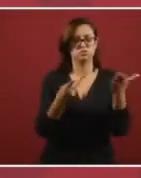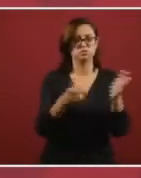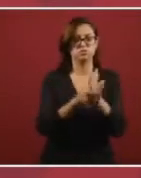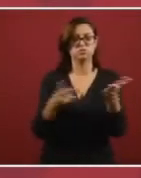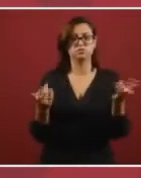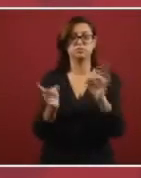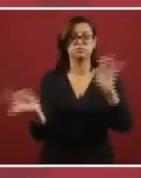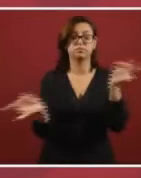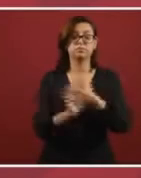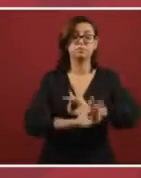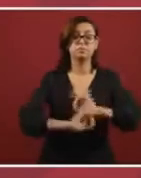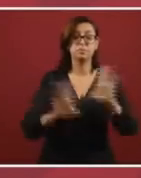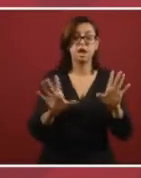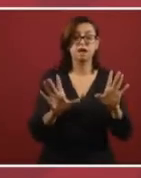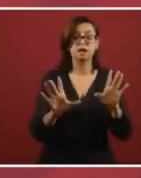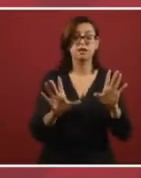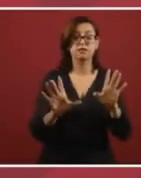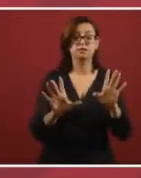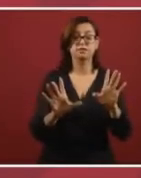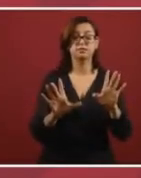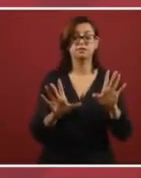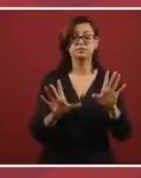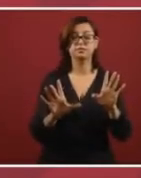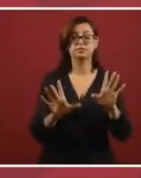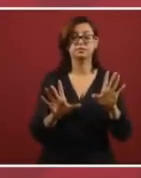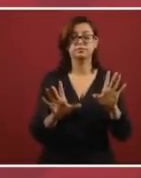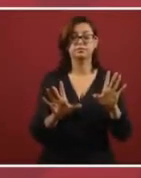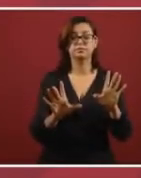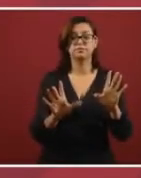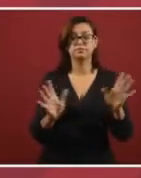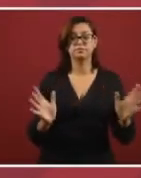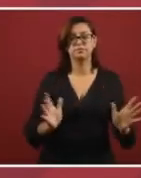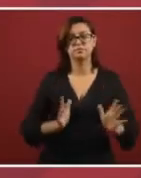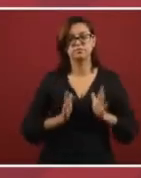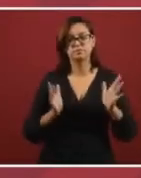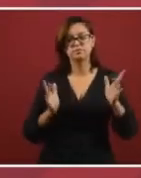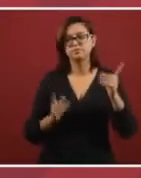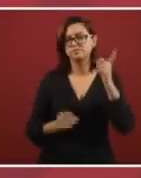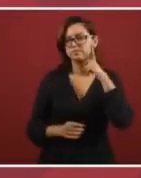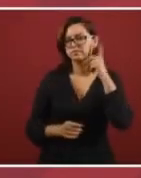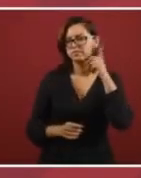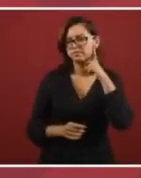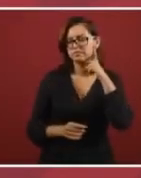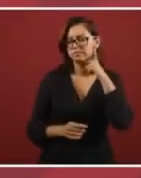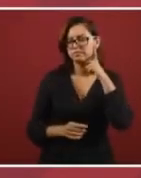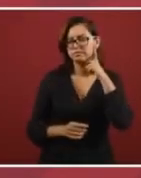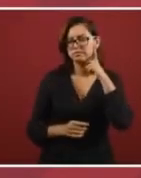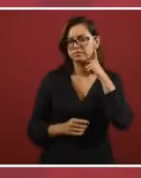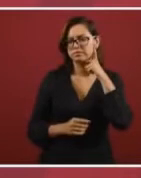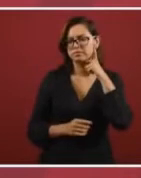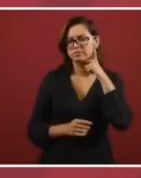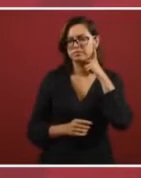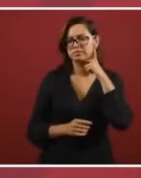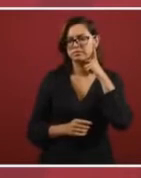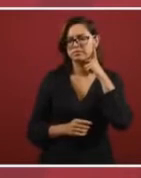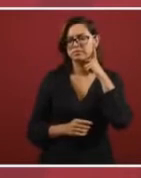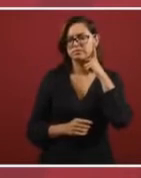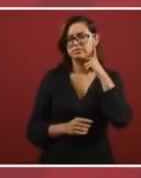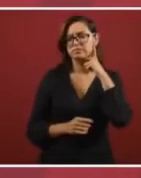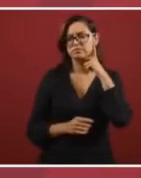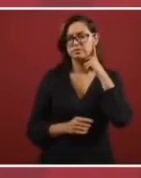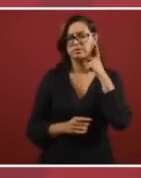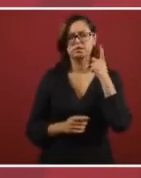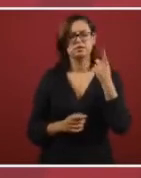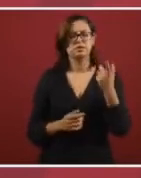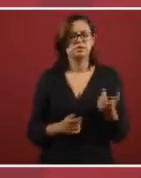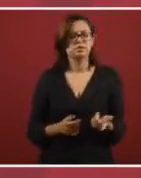de repente, all of a sudden, nos enteramos, we found out de que,